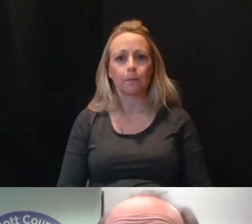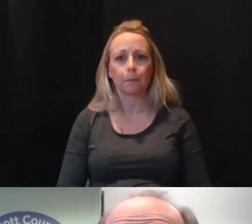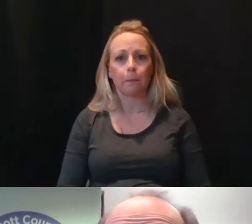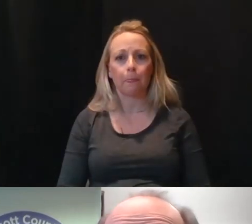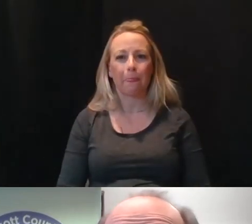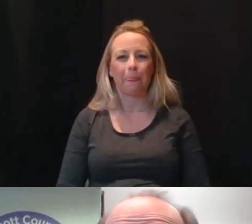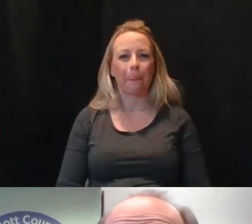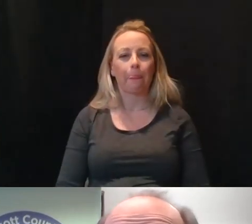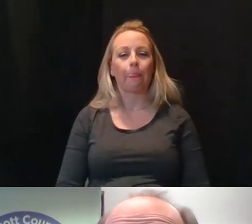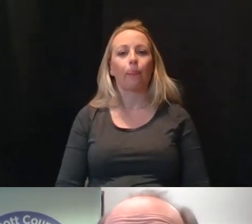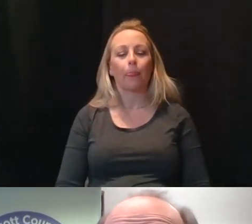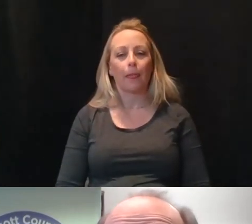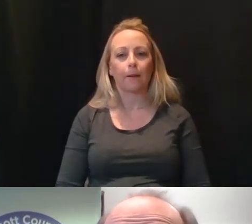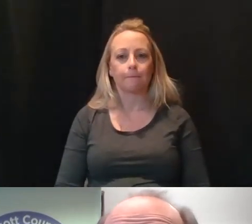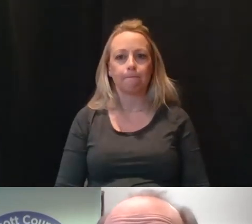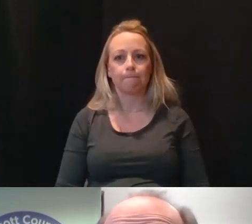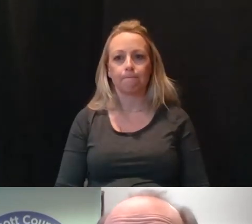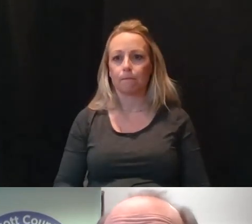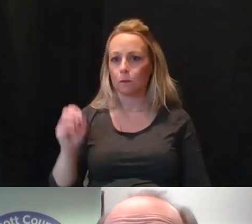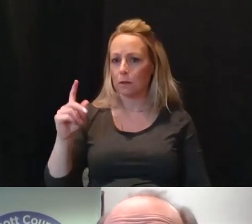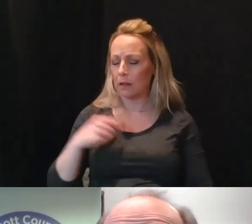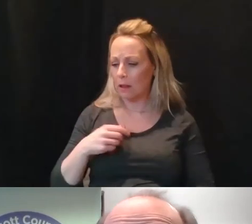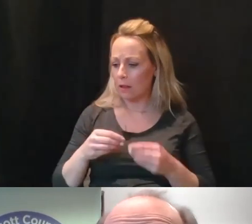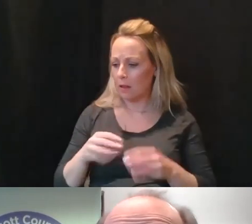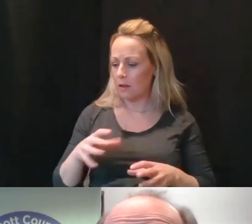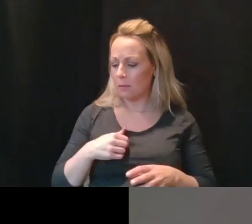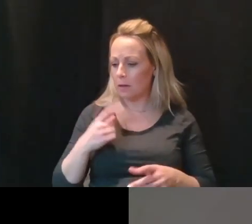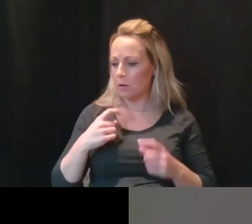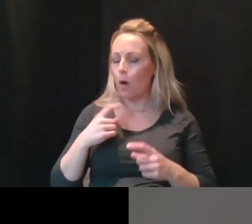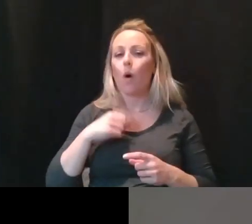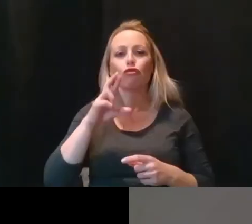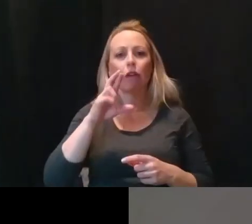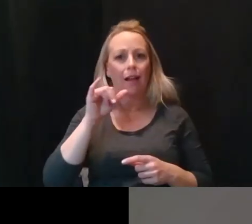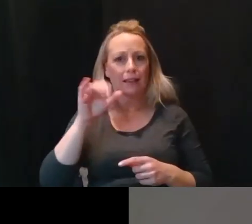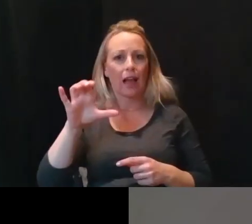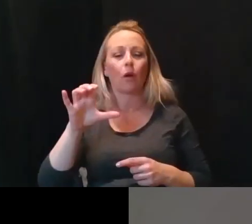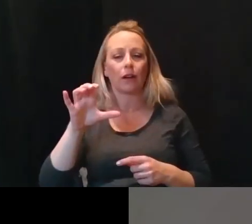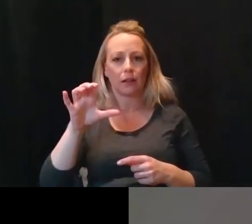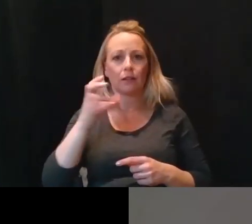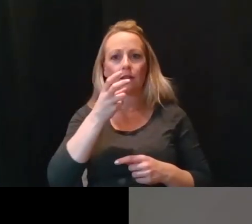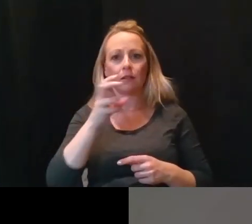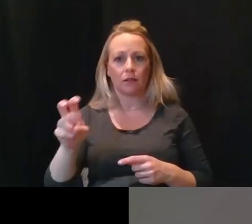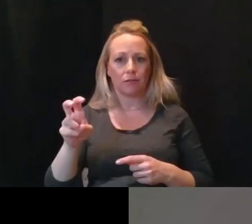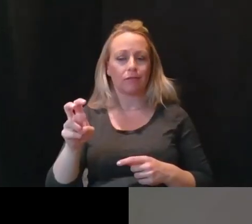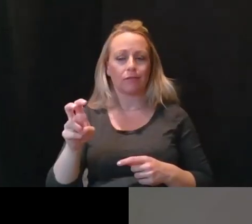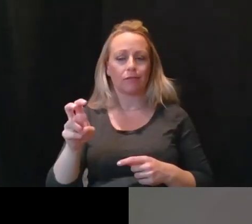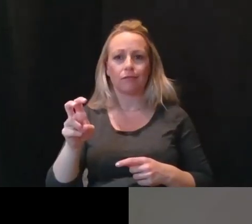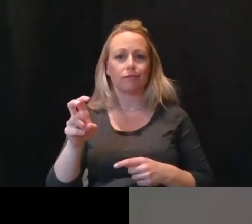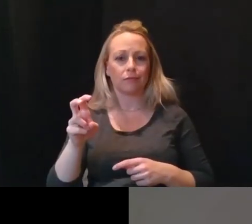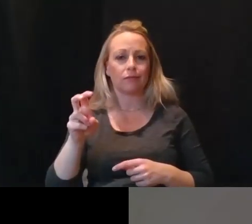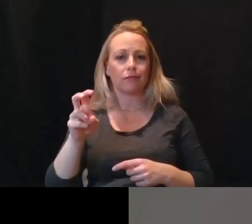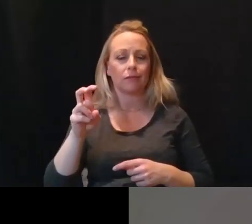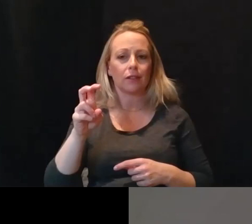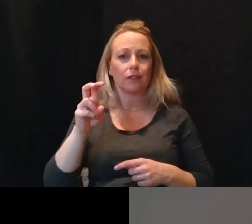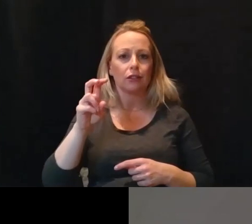Sorry, just lost my question here. As we see Rock Island County move to vaccinations at pharmacies, such as Jewel-Osco or even